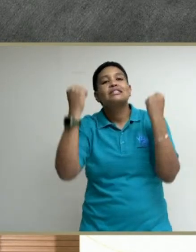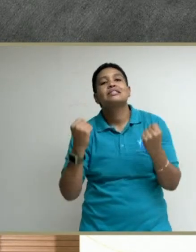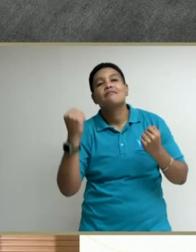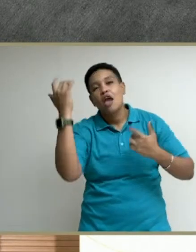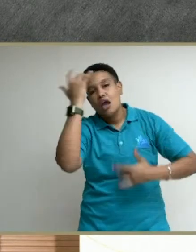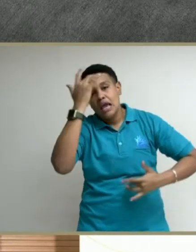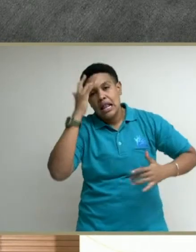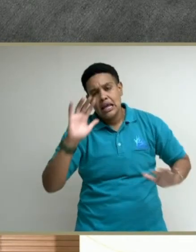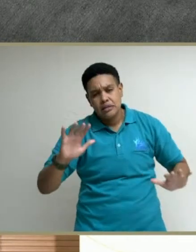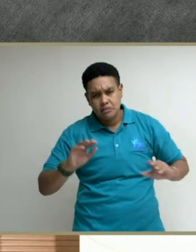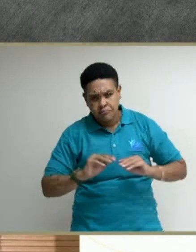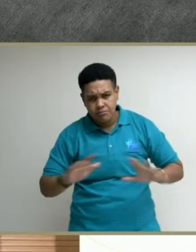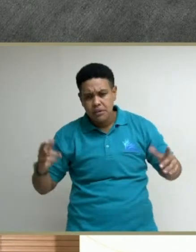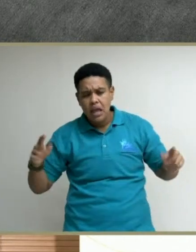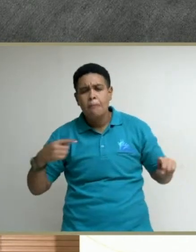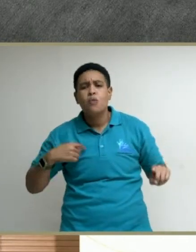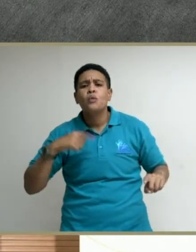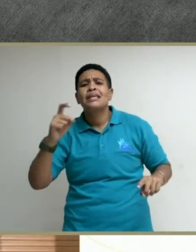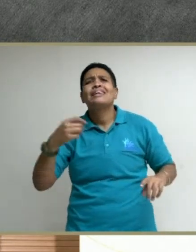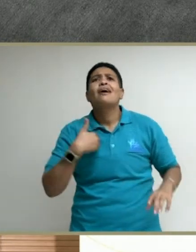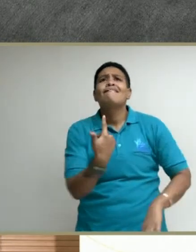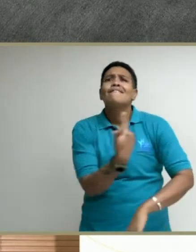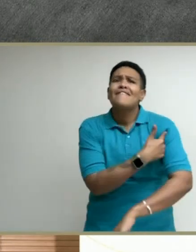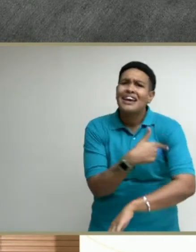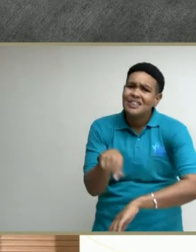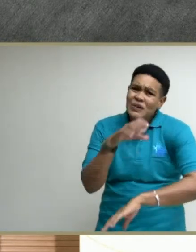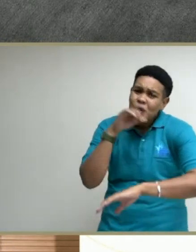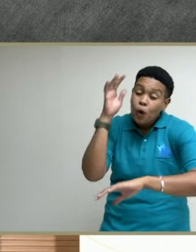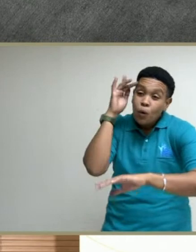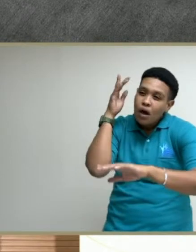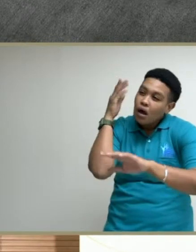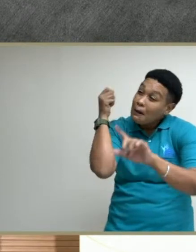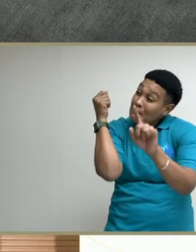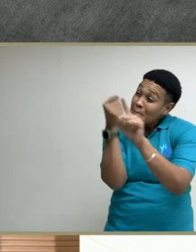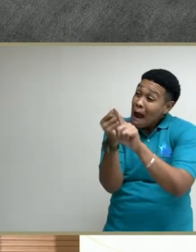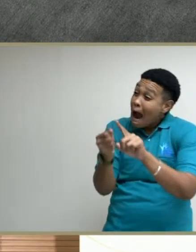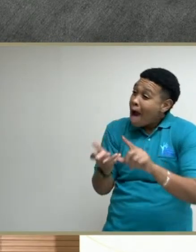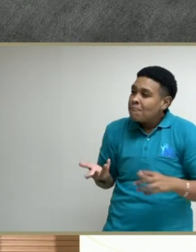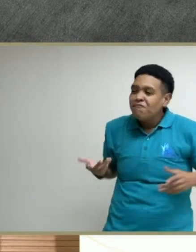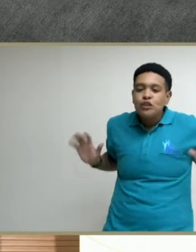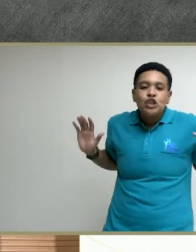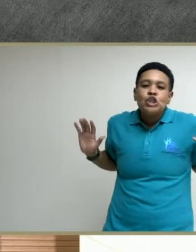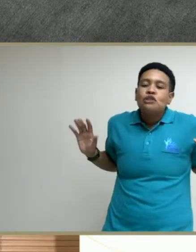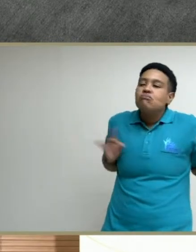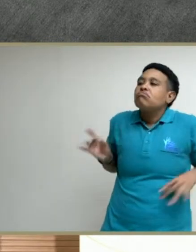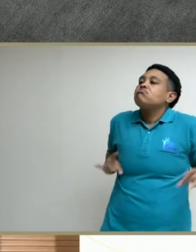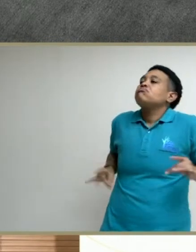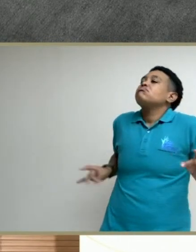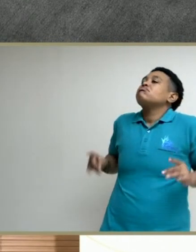and we need to have them vaccinated so that we can protect this population.